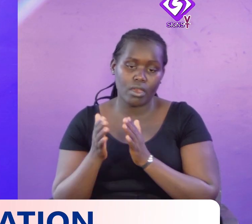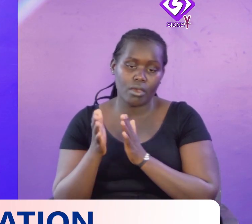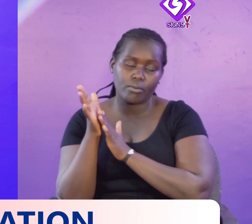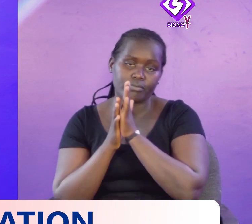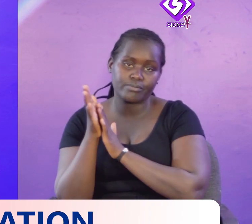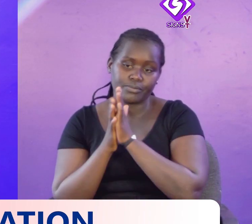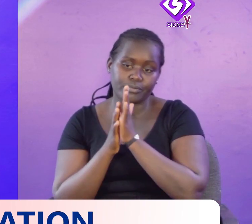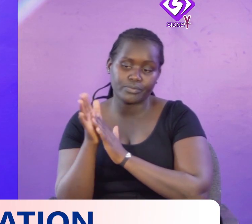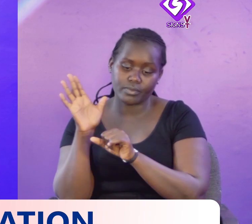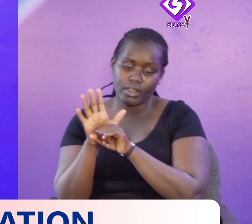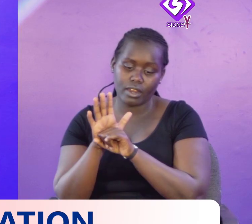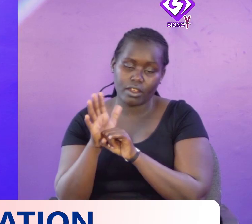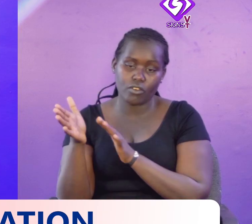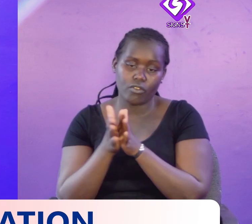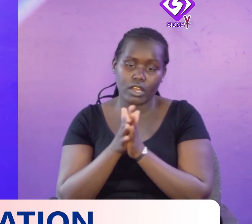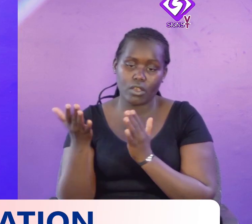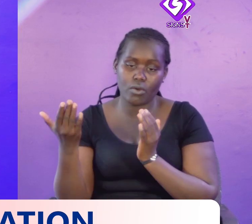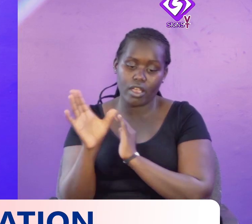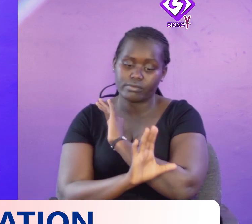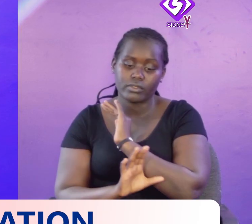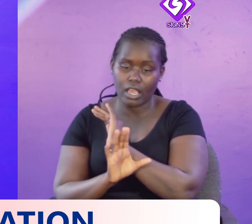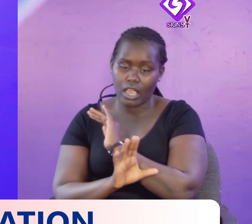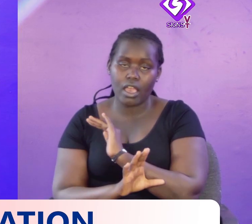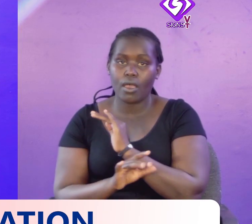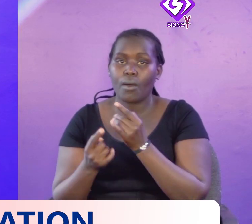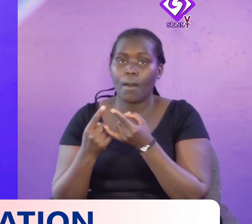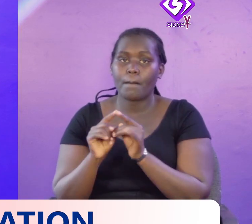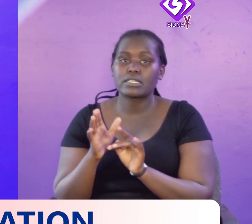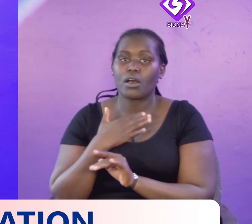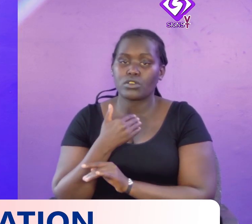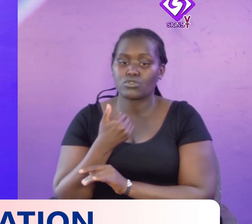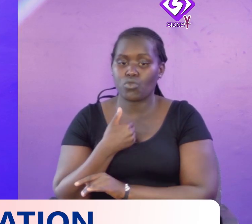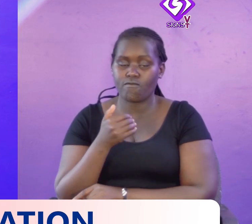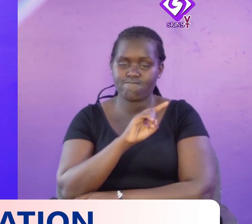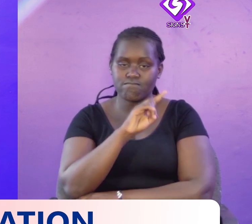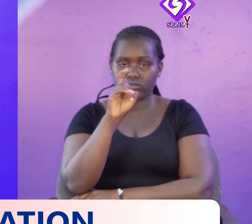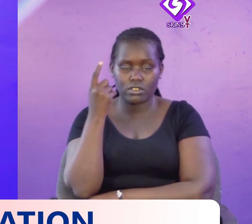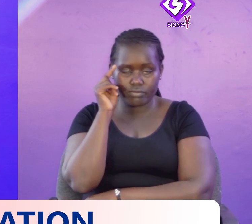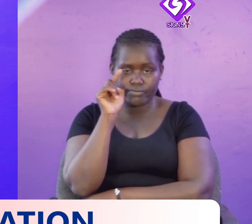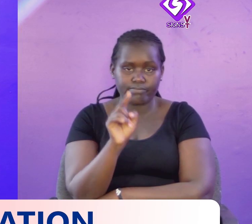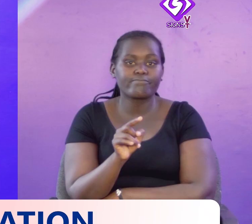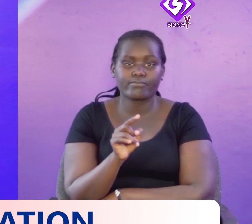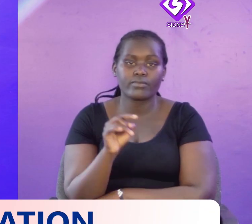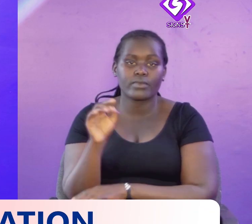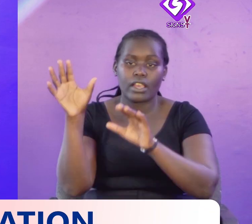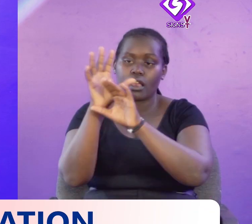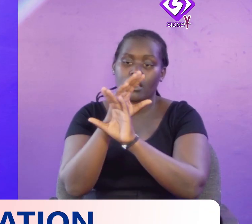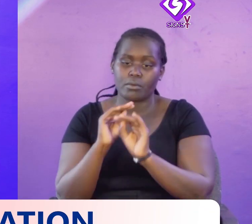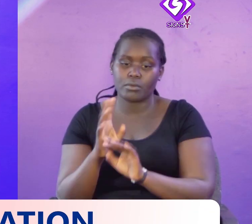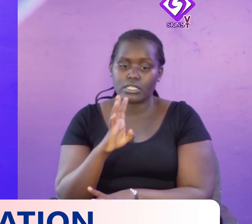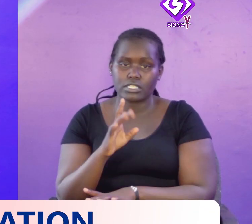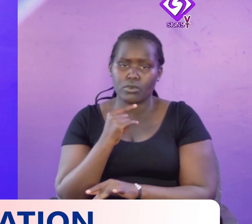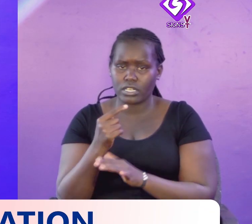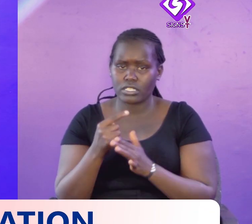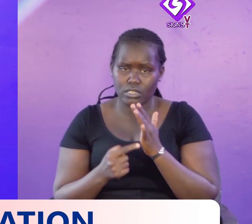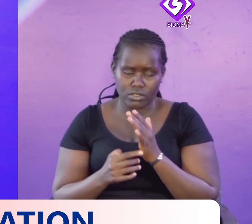interests, so much interest in the country. But I want to pose this question to you. The president spoke and